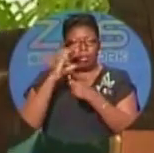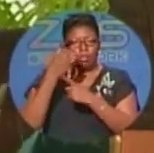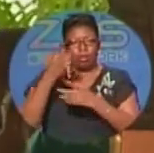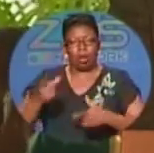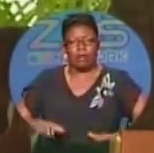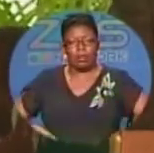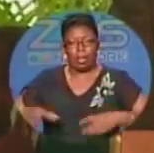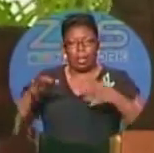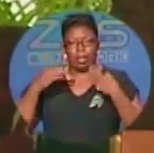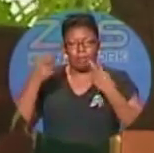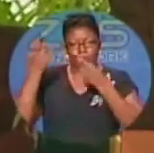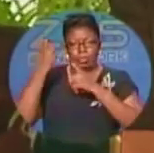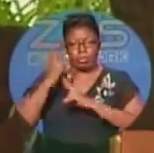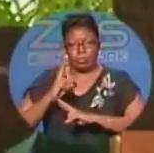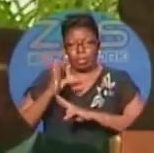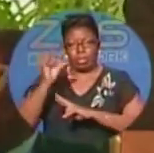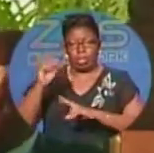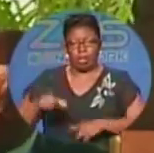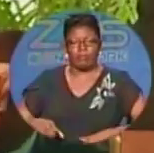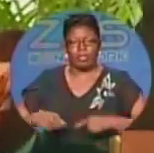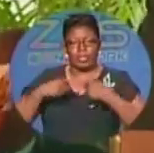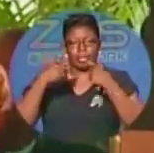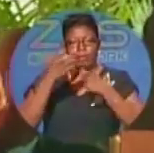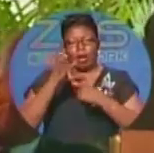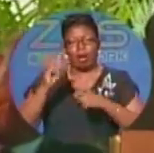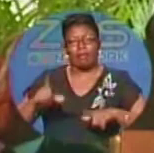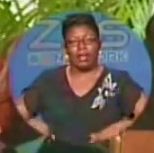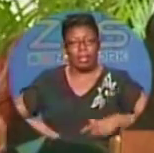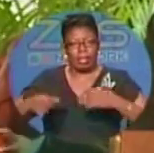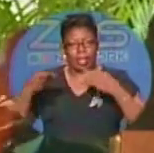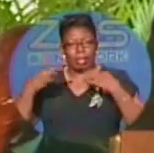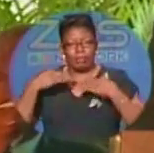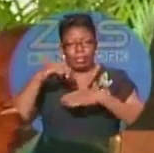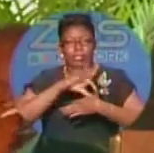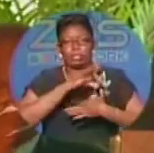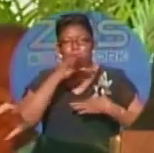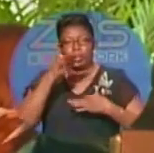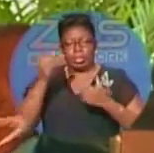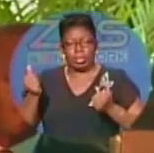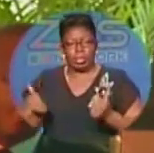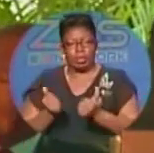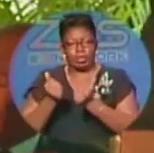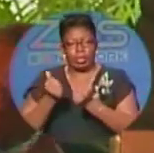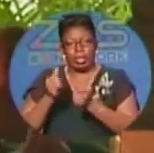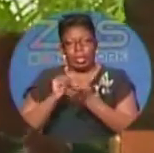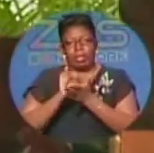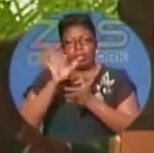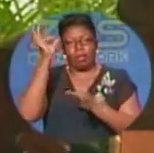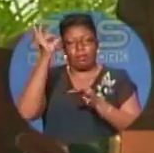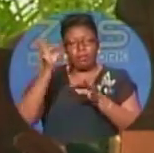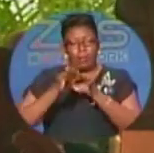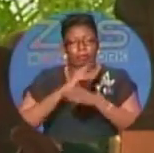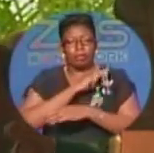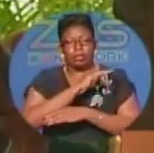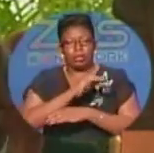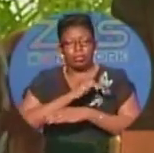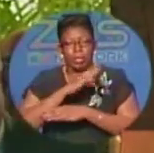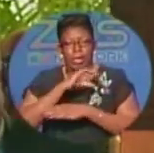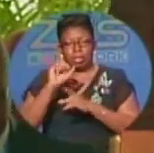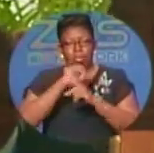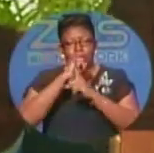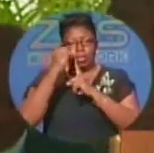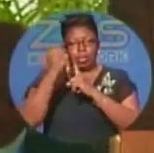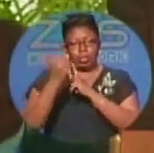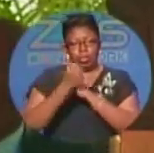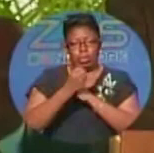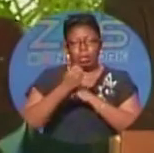and respect for the giver of life. In this spirit, it is encouraging that your faith ministry and social outreach